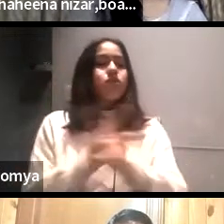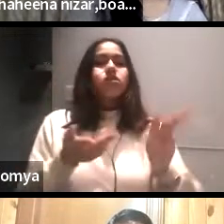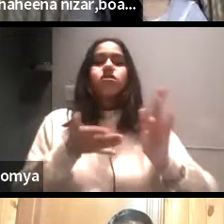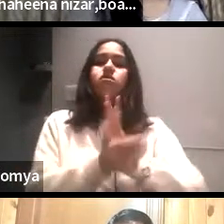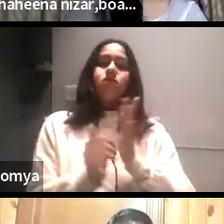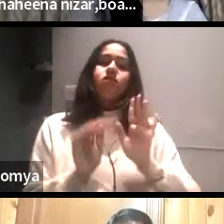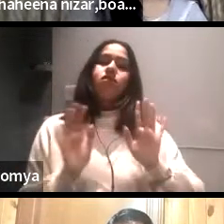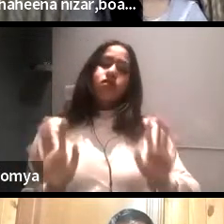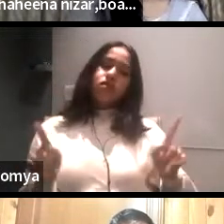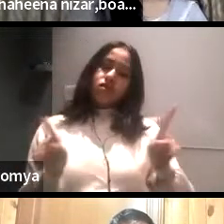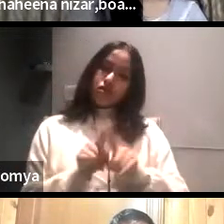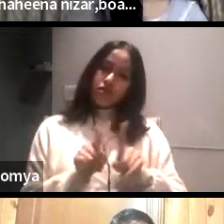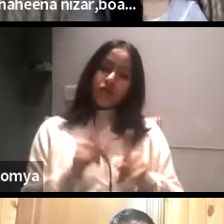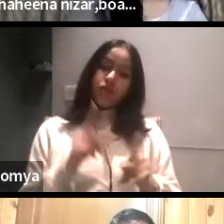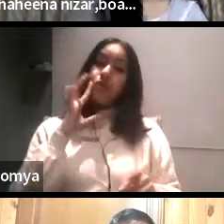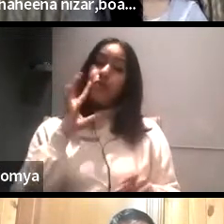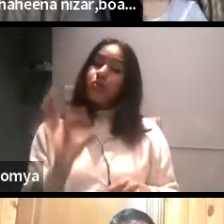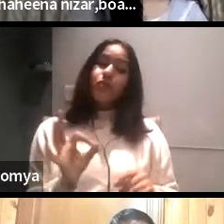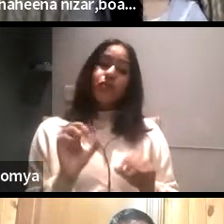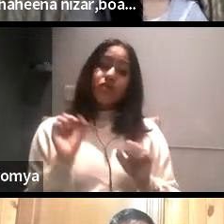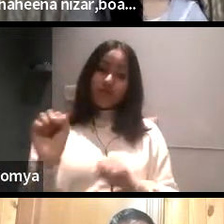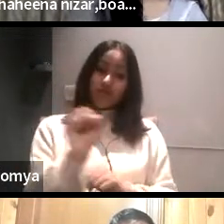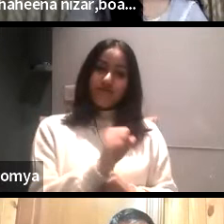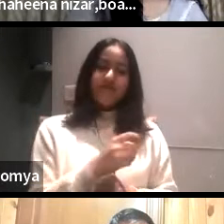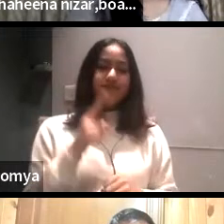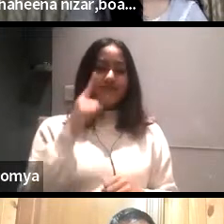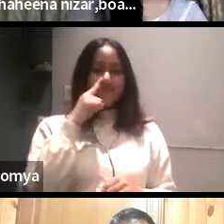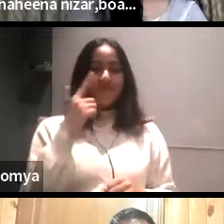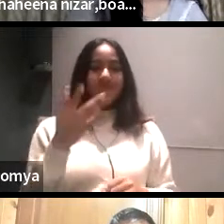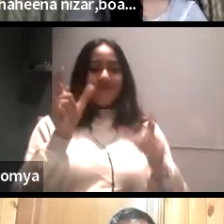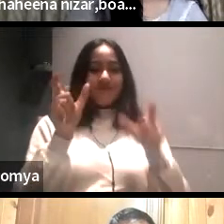and most importantly, they're more human than us.